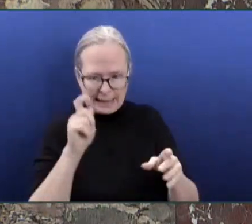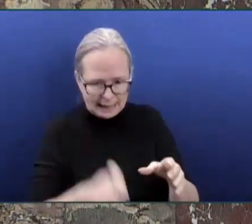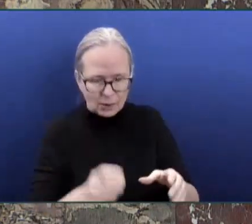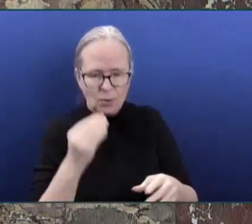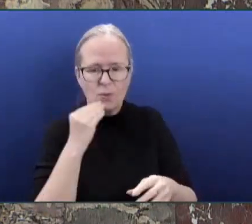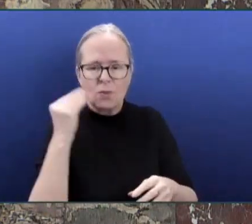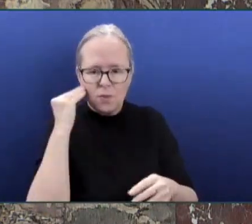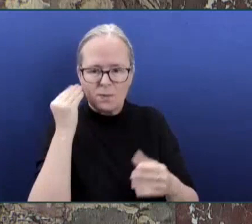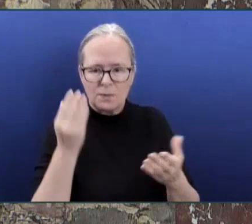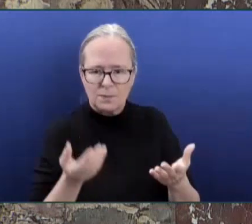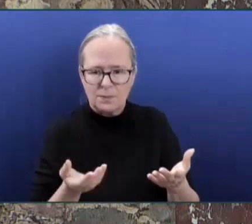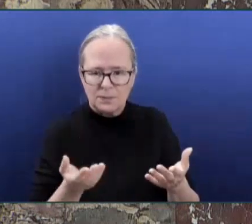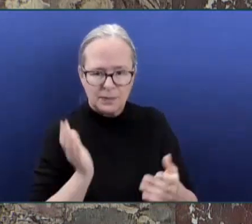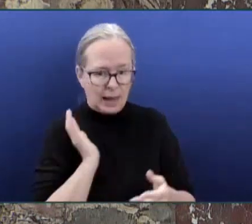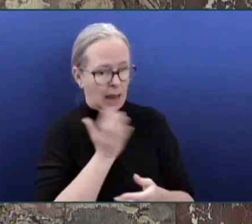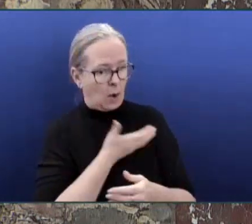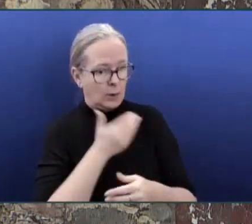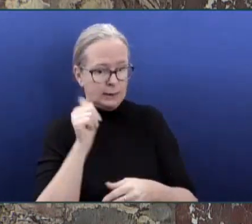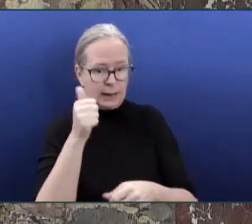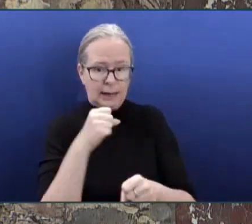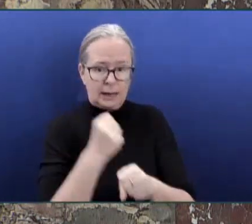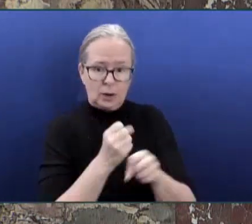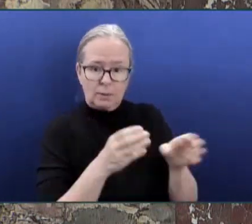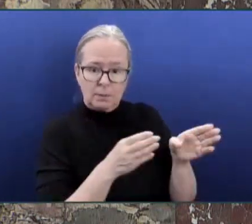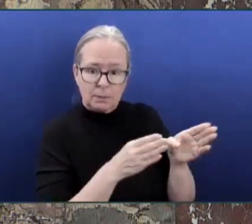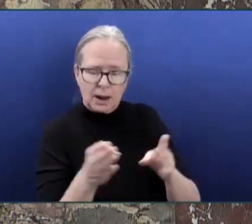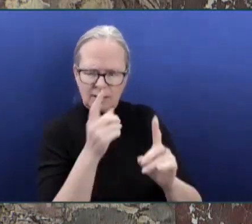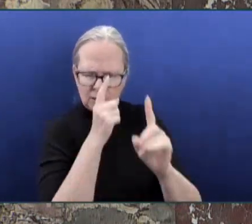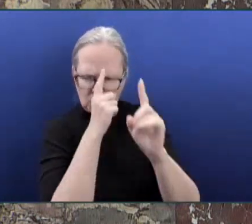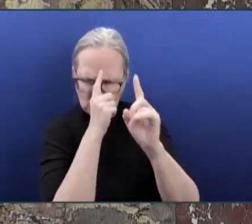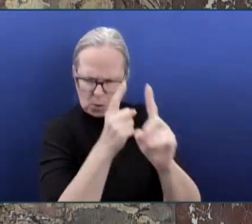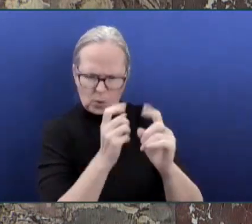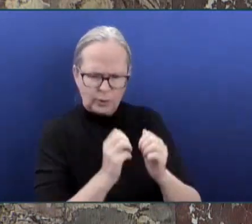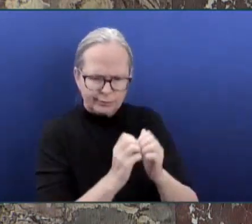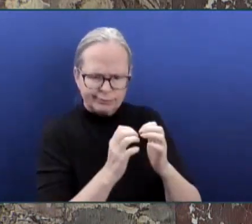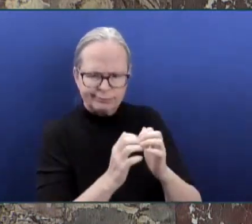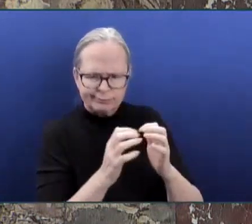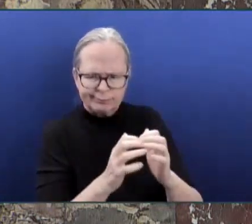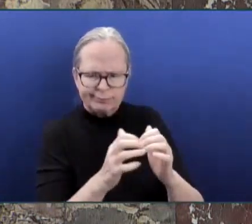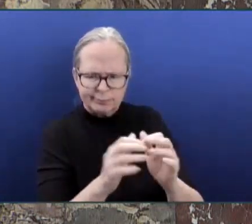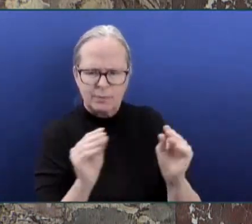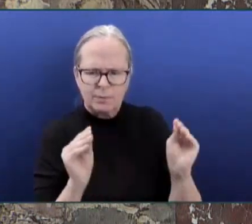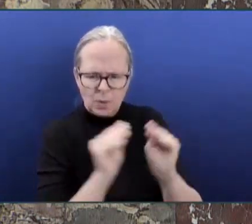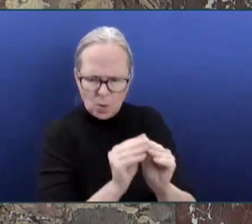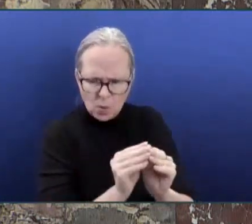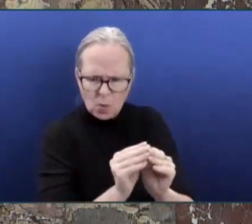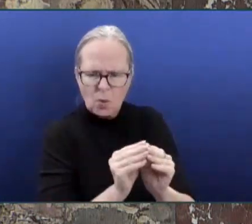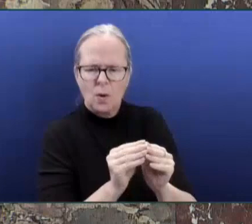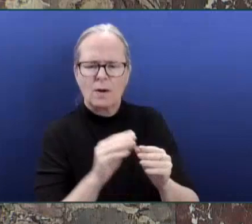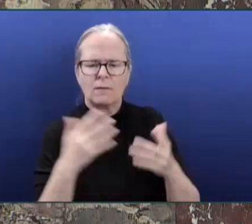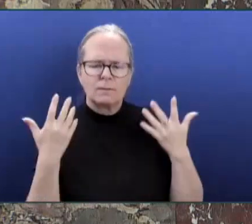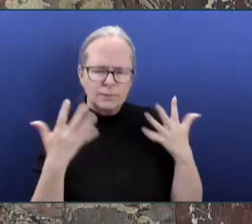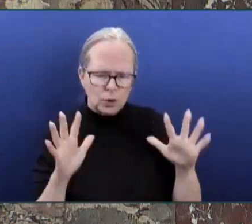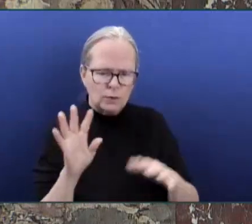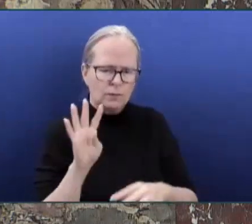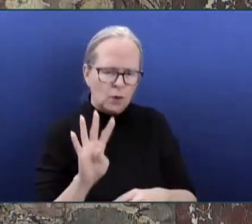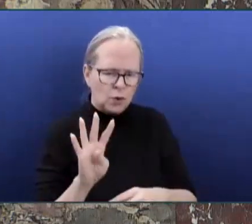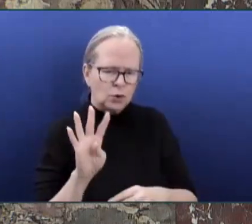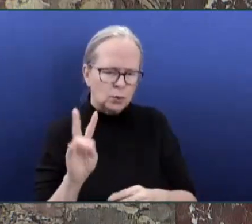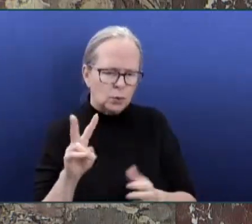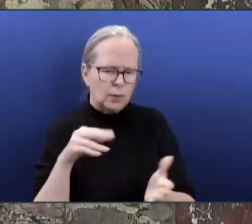I'm thrilled that we've delivered 42,000 units. Without our government's policies, 42,000 people